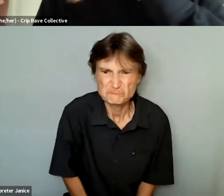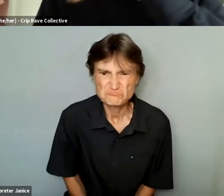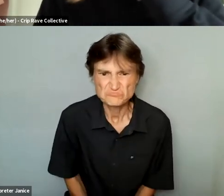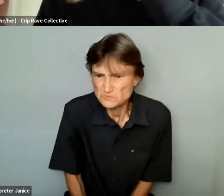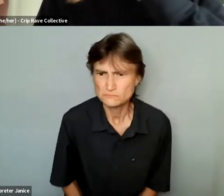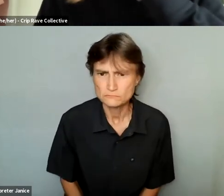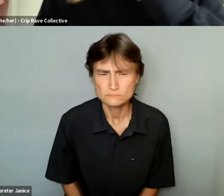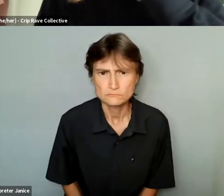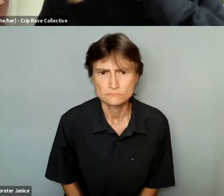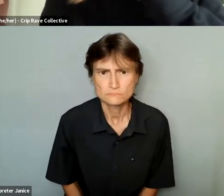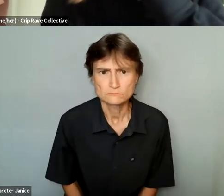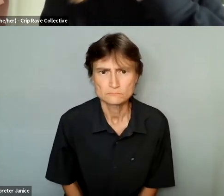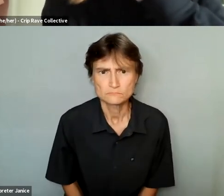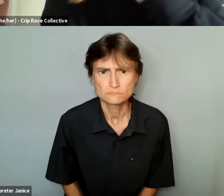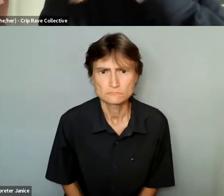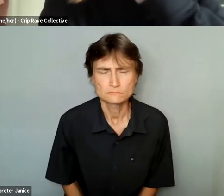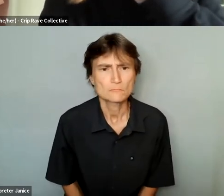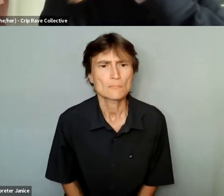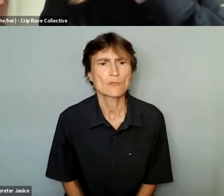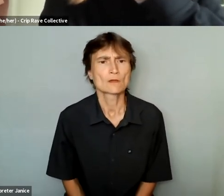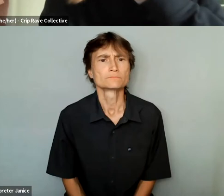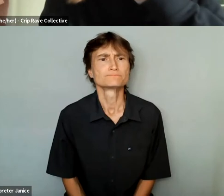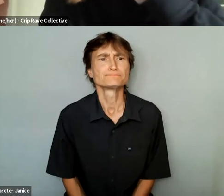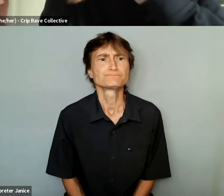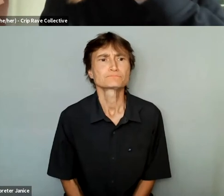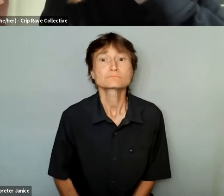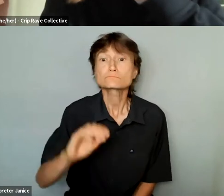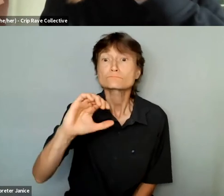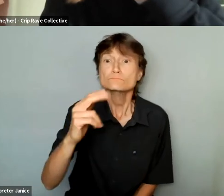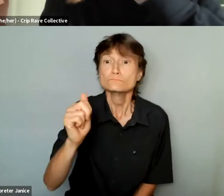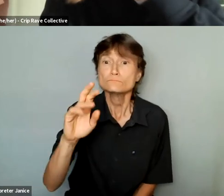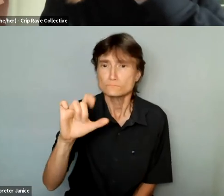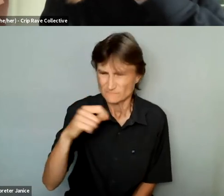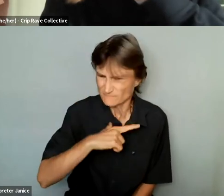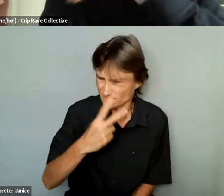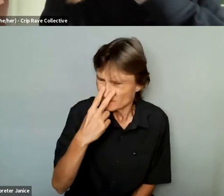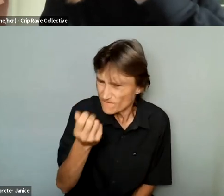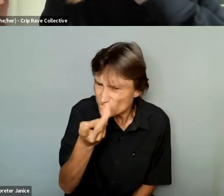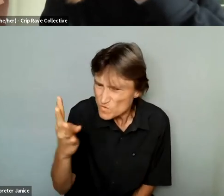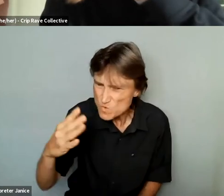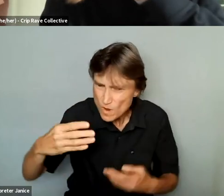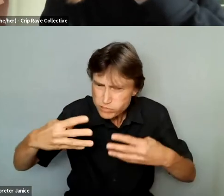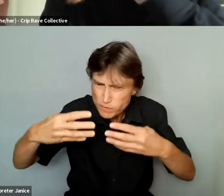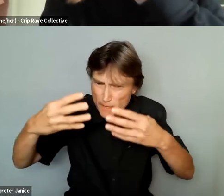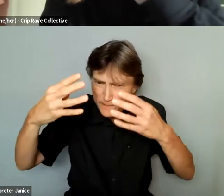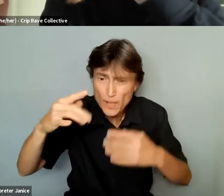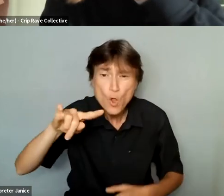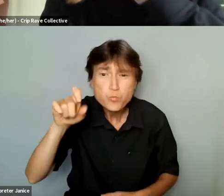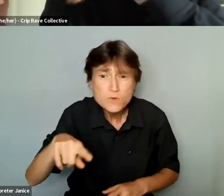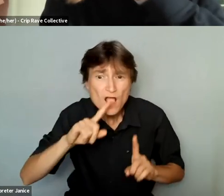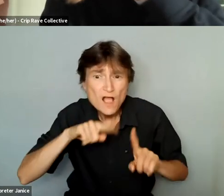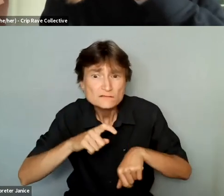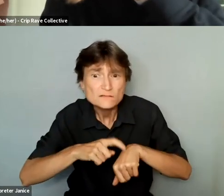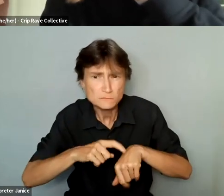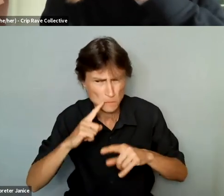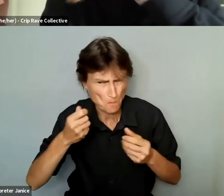I think that as with we've got a few of these coming through, we might not be able to get through to all of them, but I was thinking of maybe throwing this